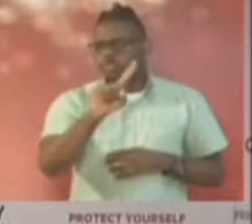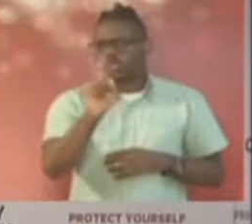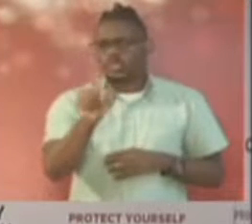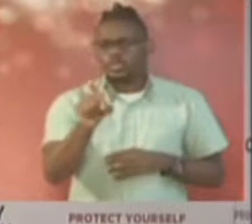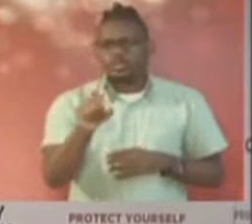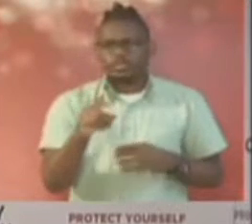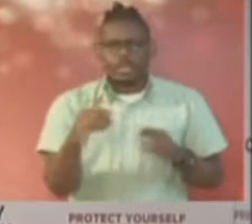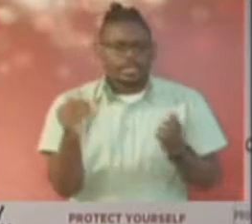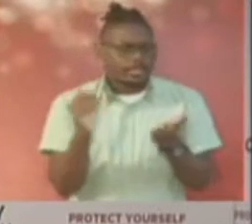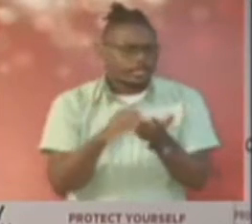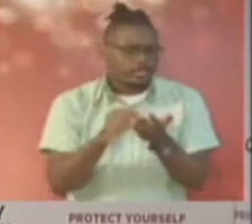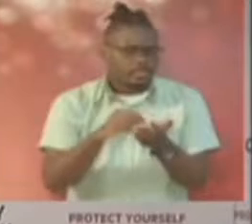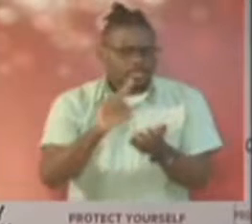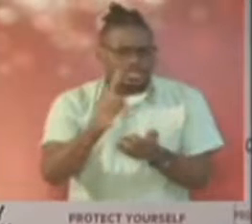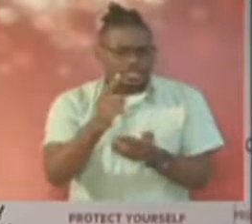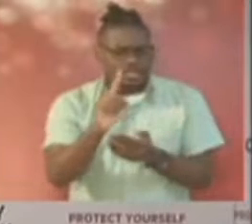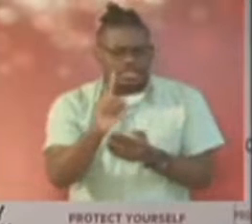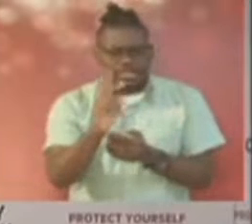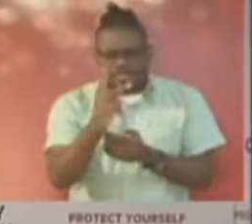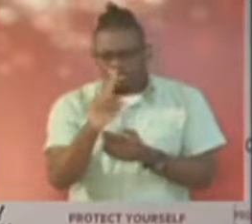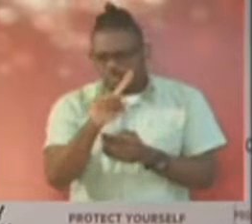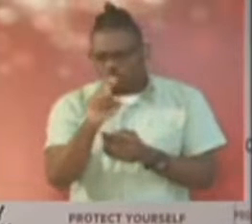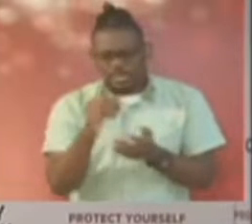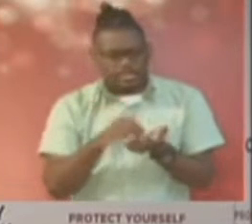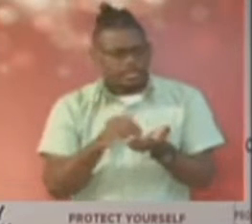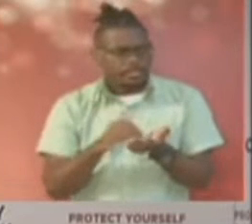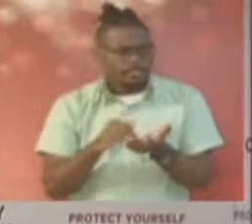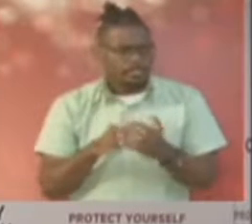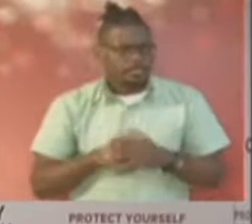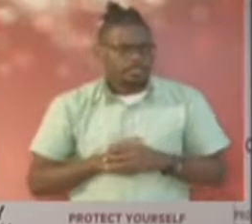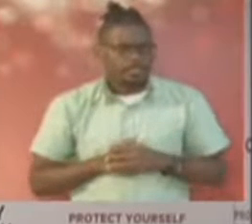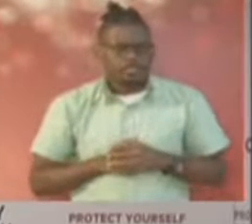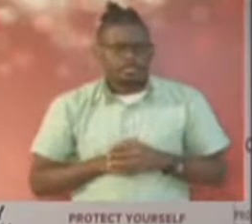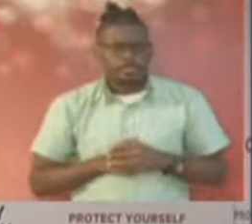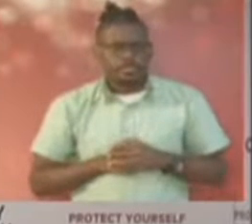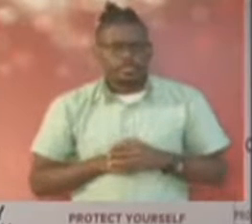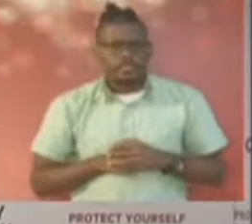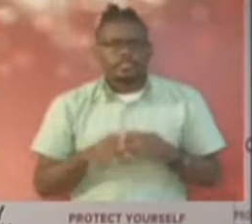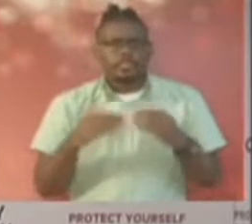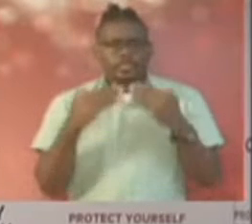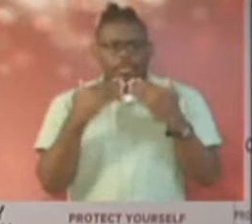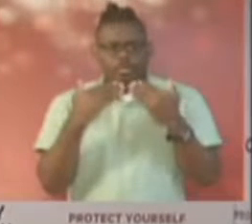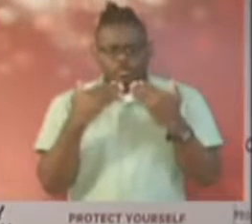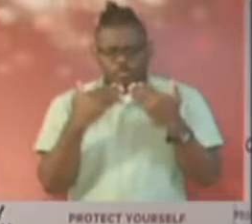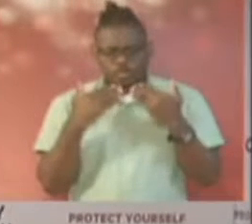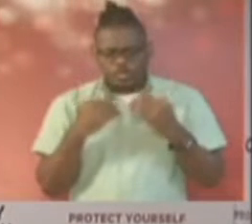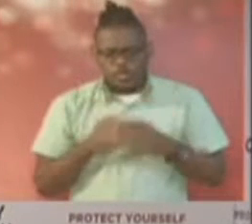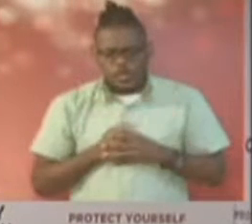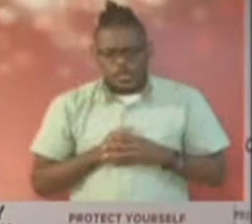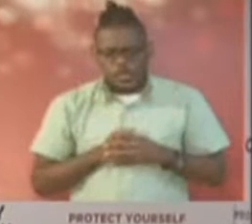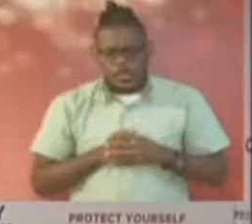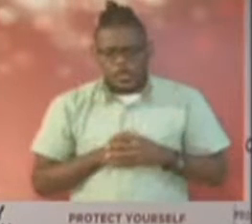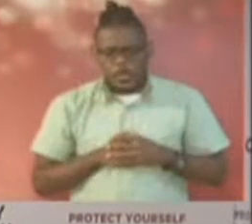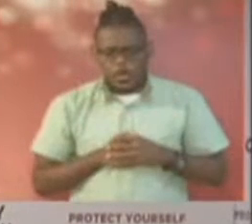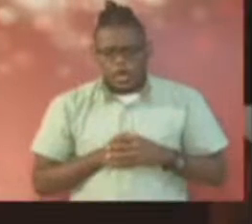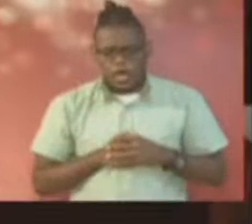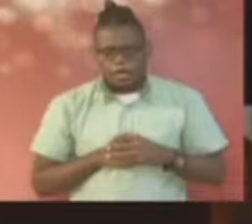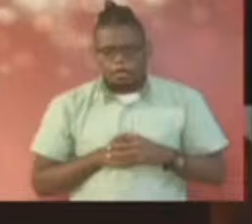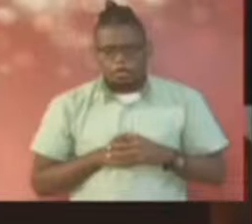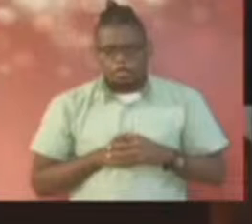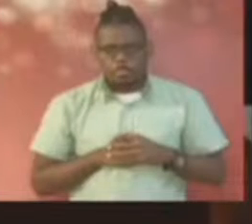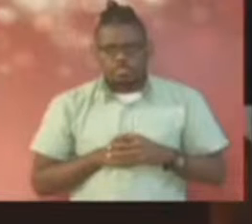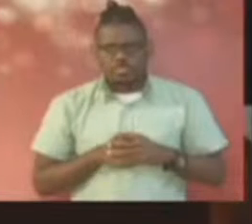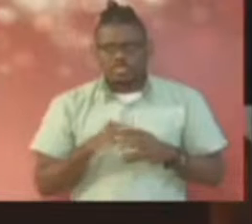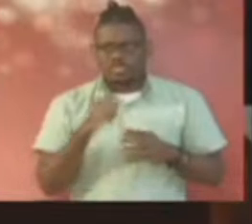Astronaut News, please, with a second question. Thank you kindly, Ms. Alcantara. It's not really much of a second